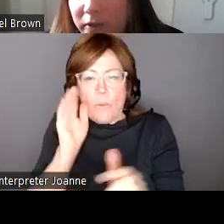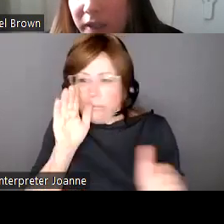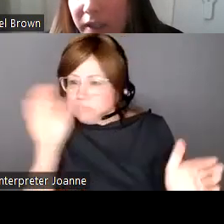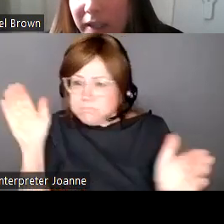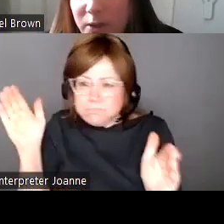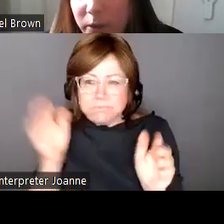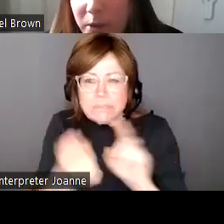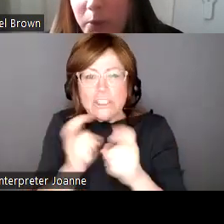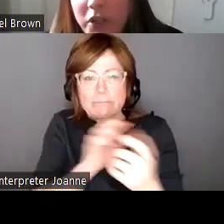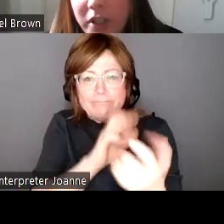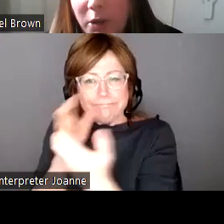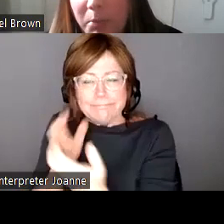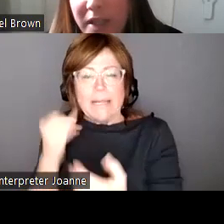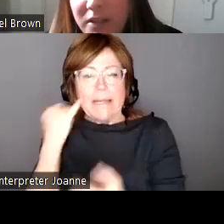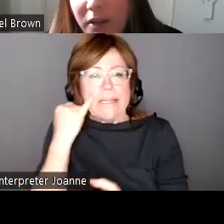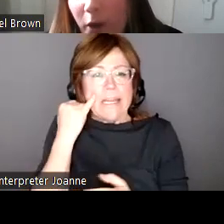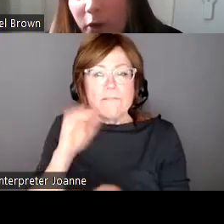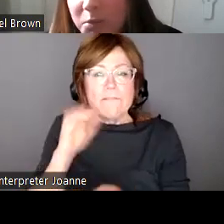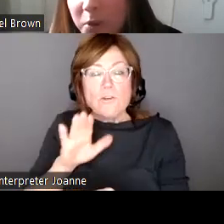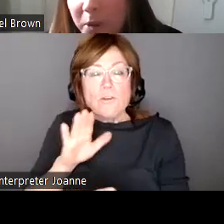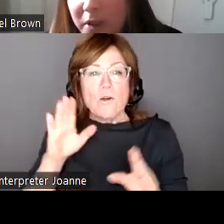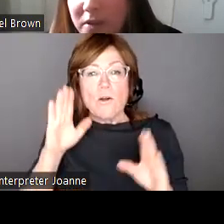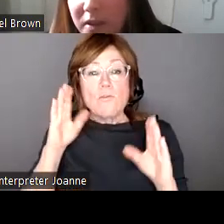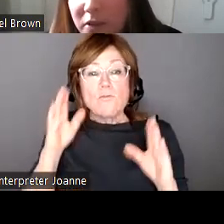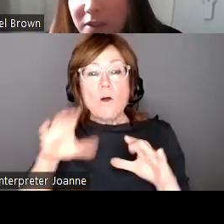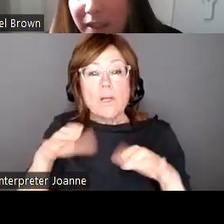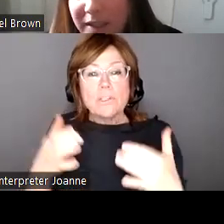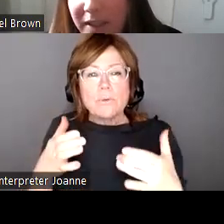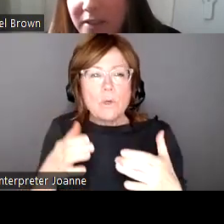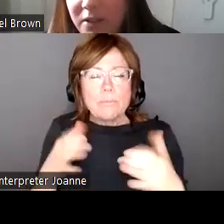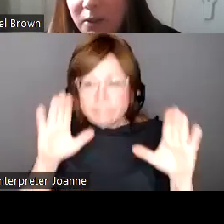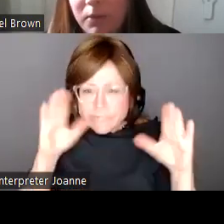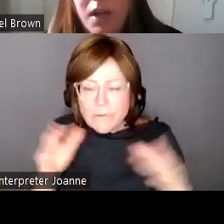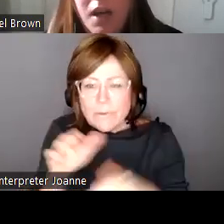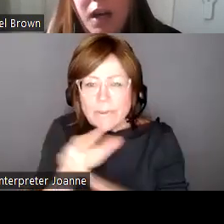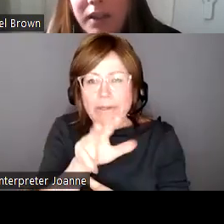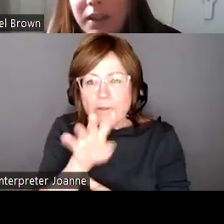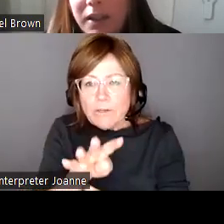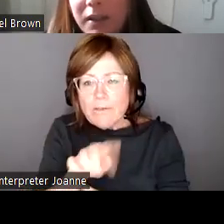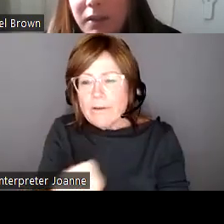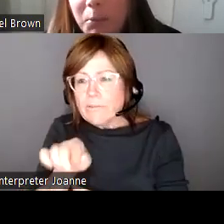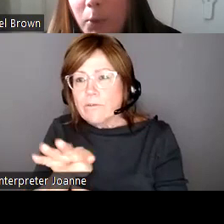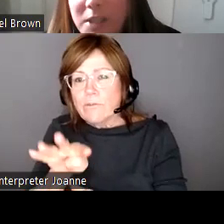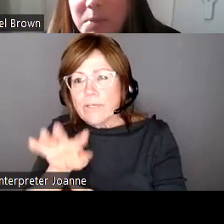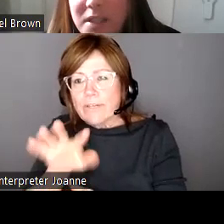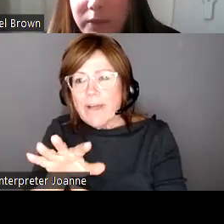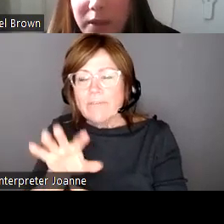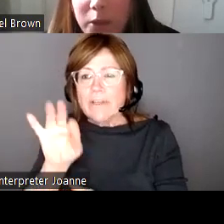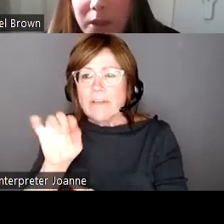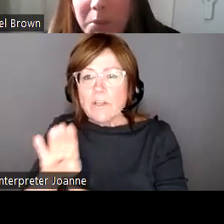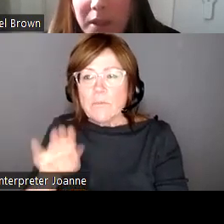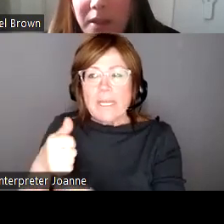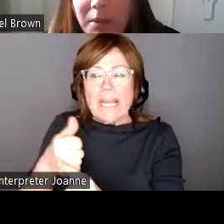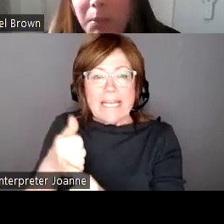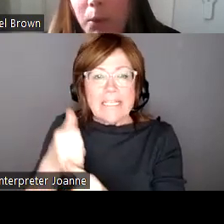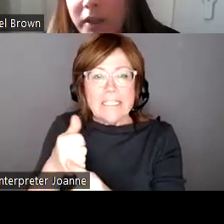sort of thing, it's going to push it out based off all the parameters that you're selecting. So I think the more specific you